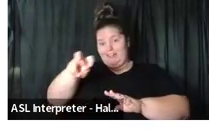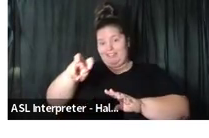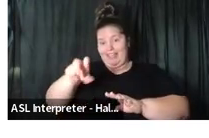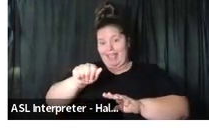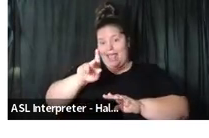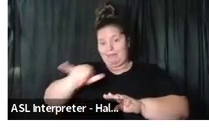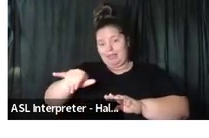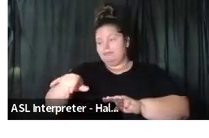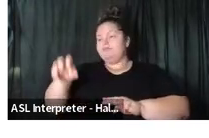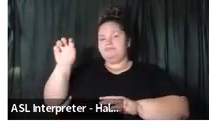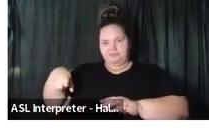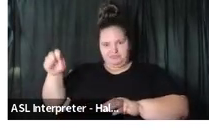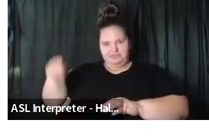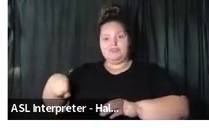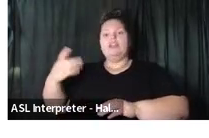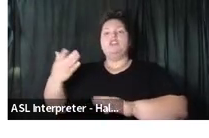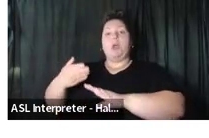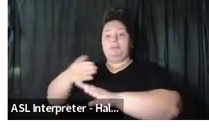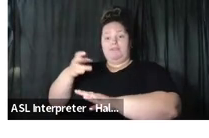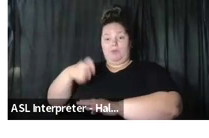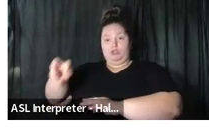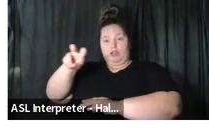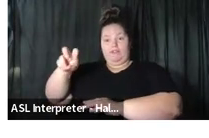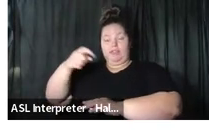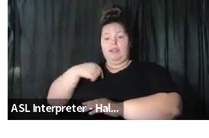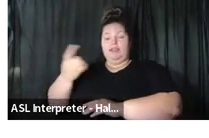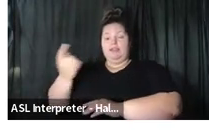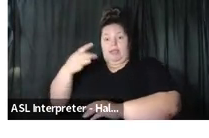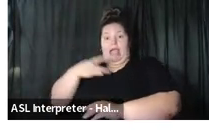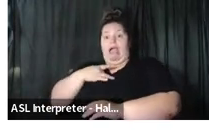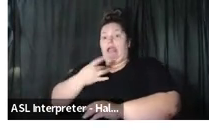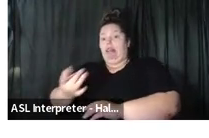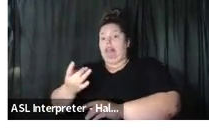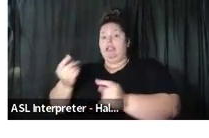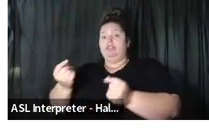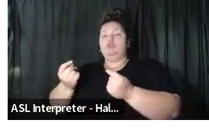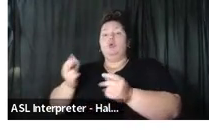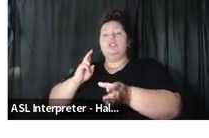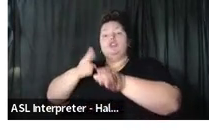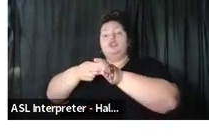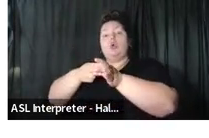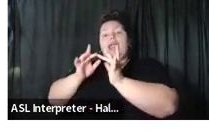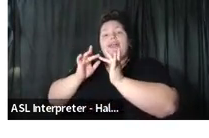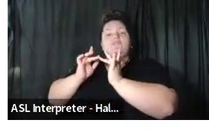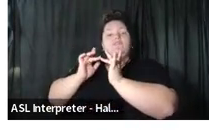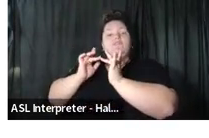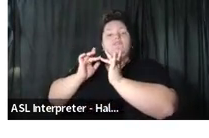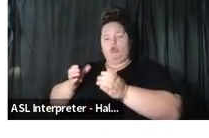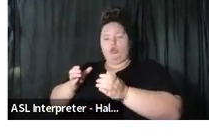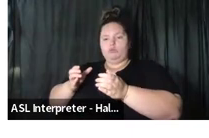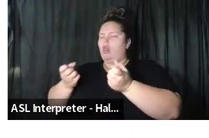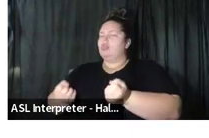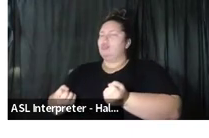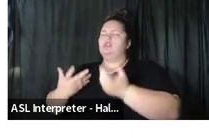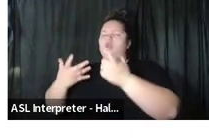so before traveling, something I like to do and would definitely recommend to others is join virtual groups. There's so many different groups on